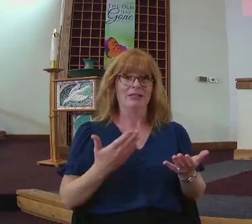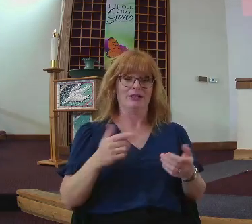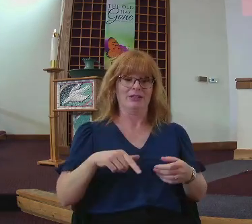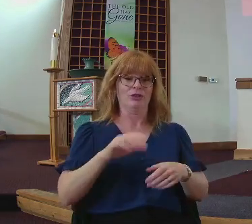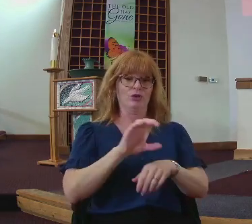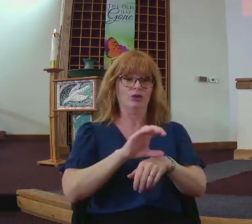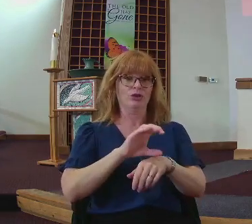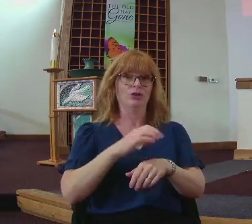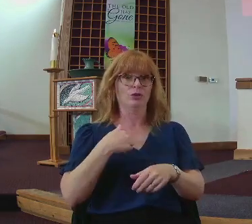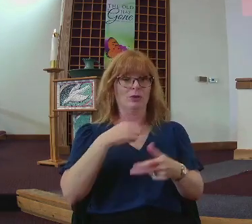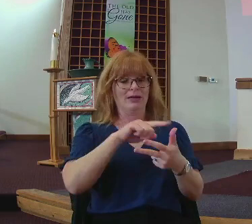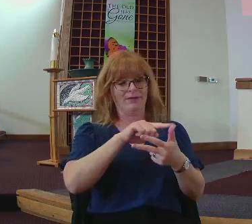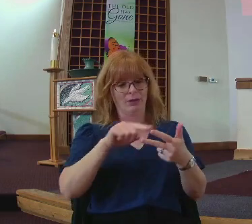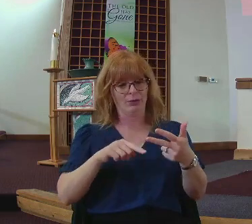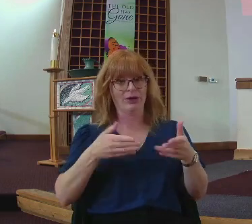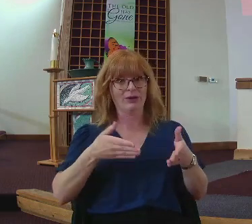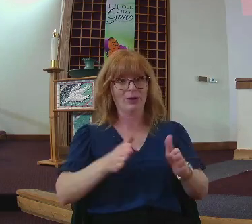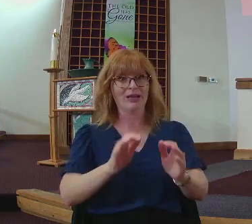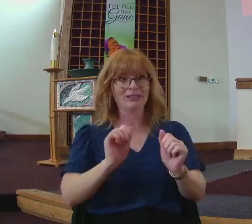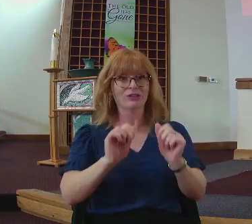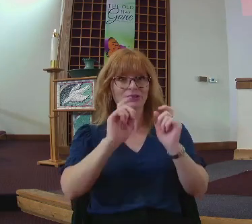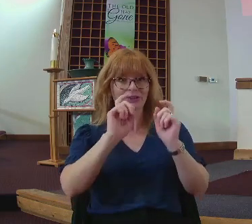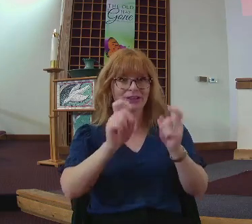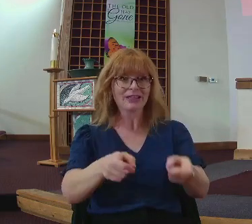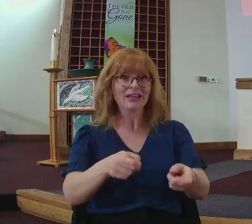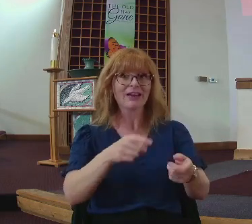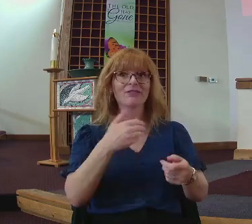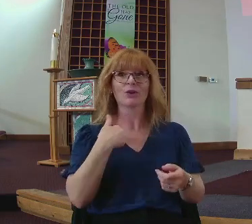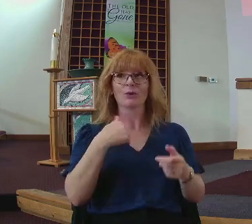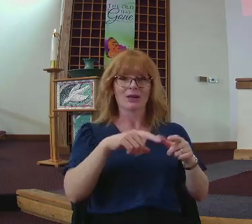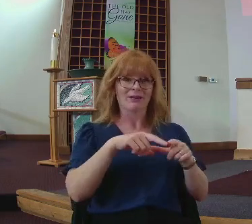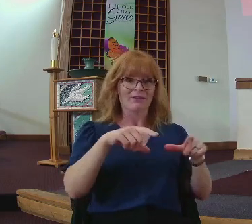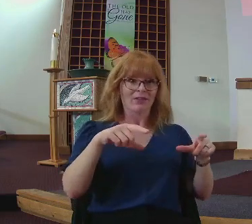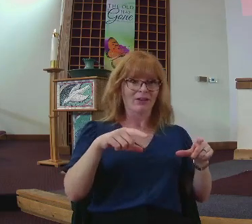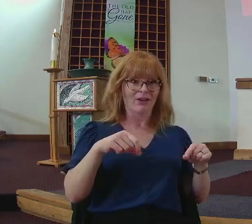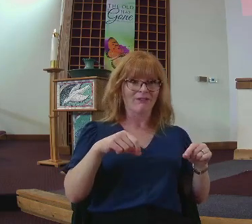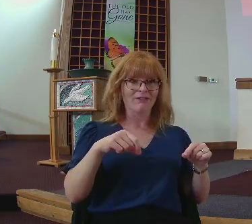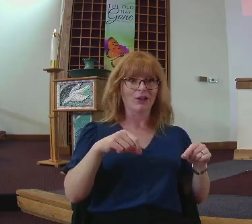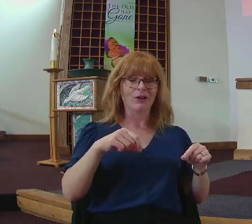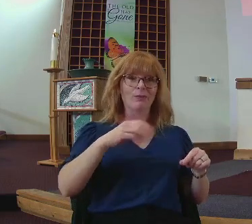three different ways to give. You can use the envelope in the pew